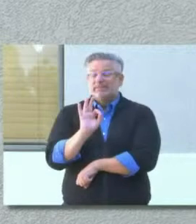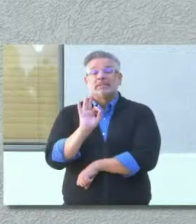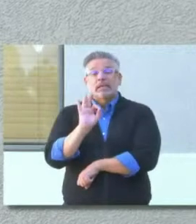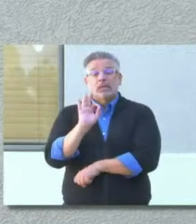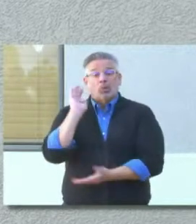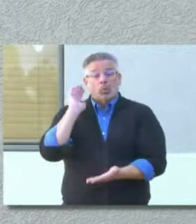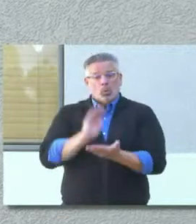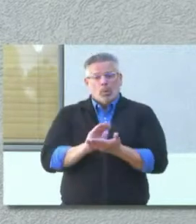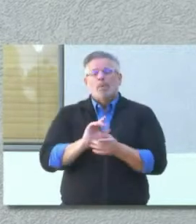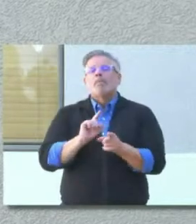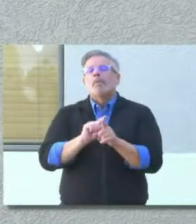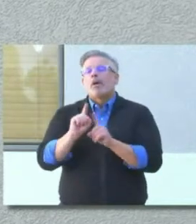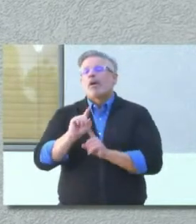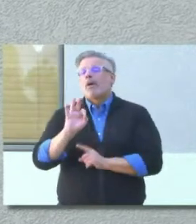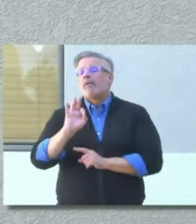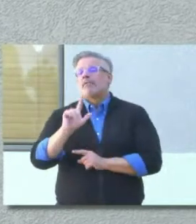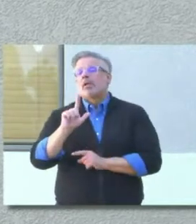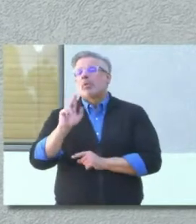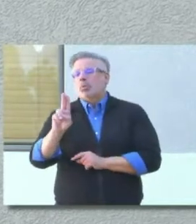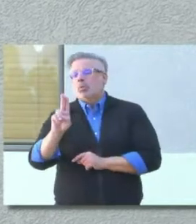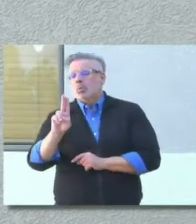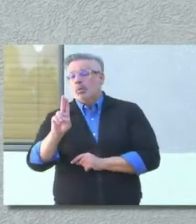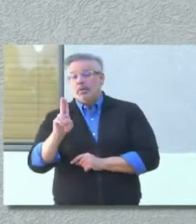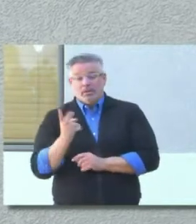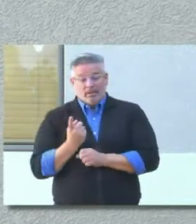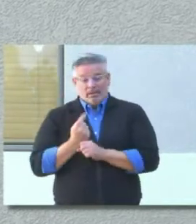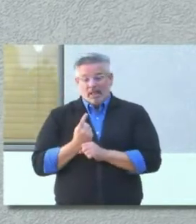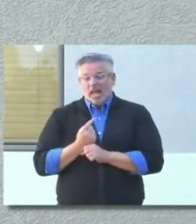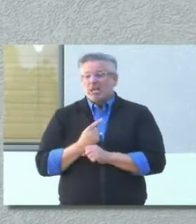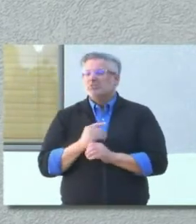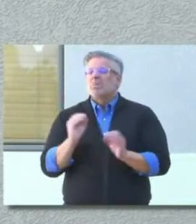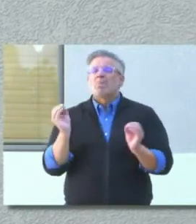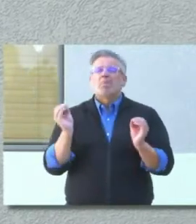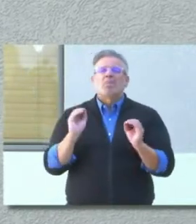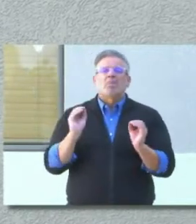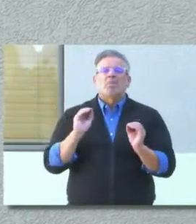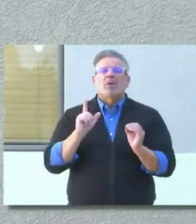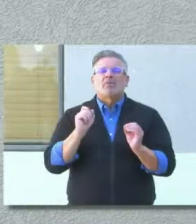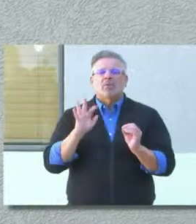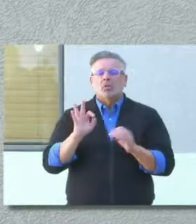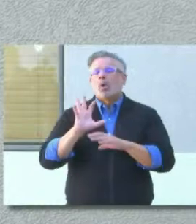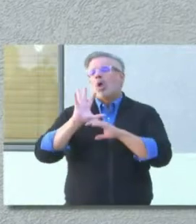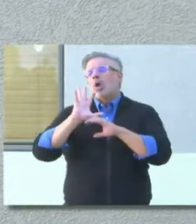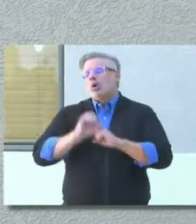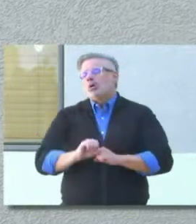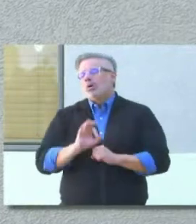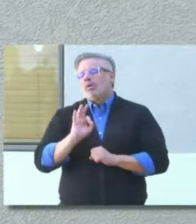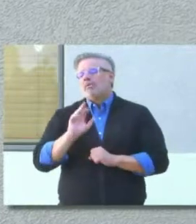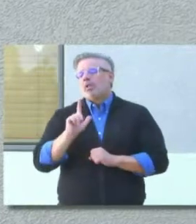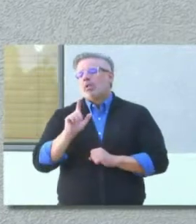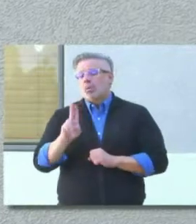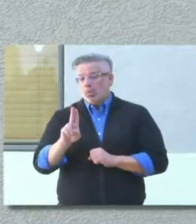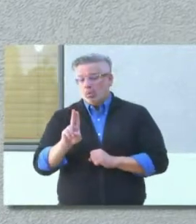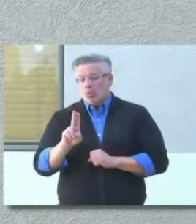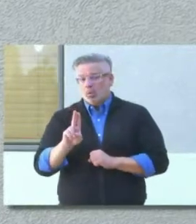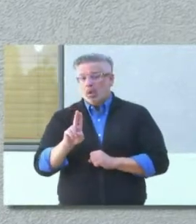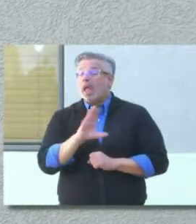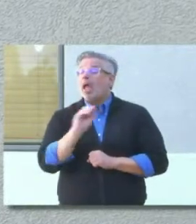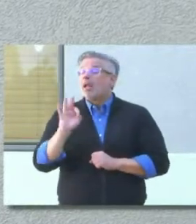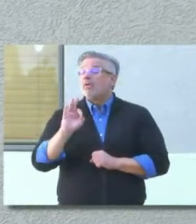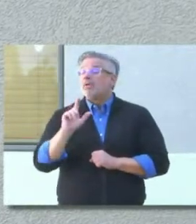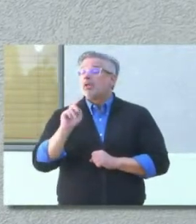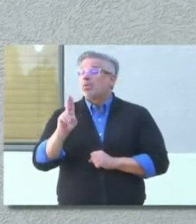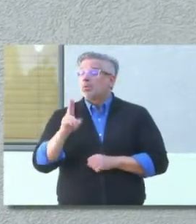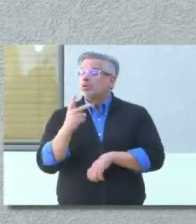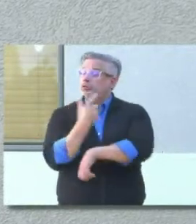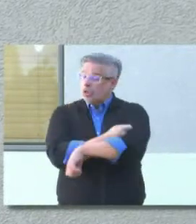us, but also flu season. Last year, we didn't have much of a flu season. We're used to flu seasons and flu shots as being